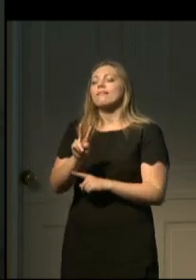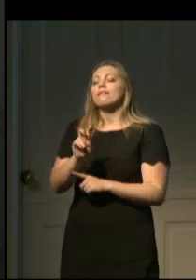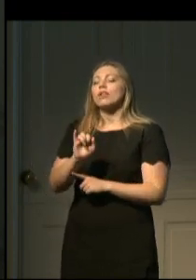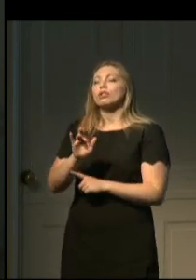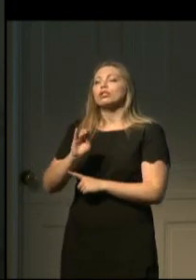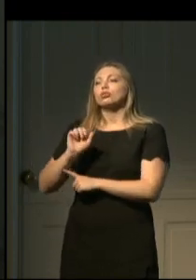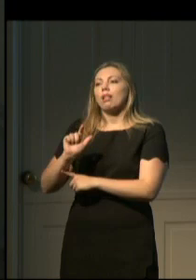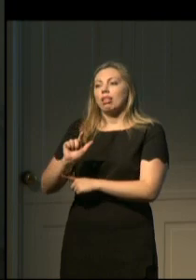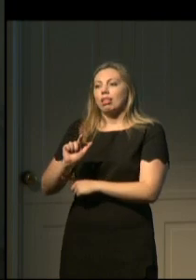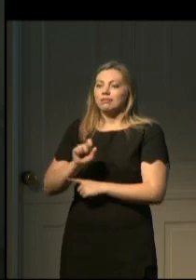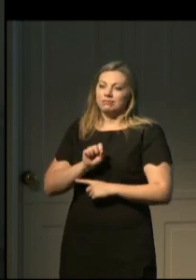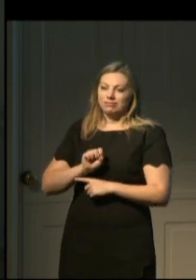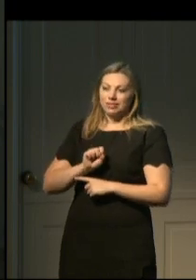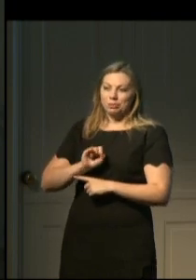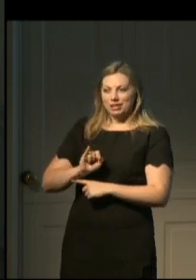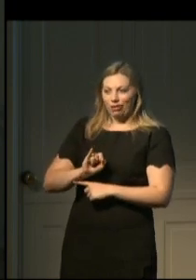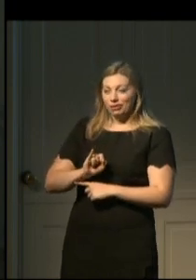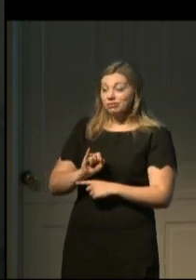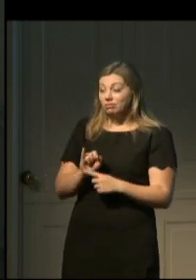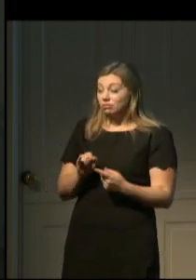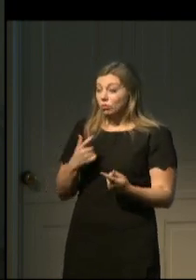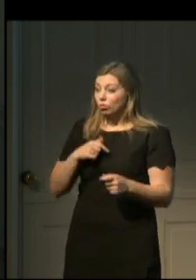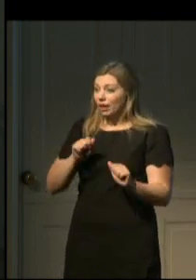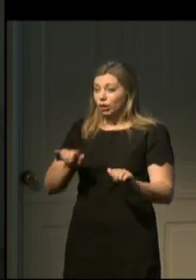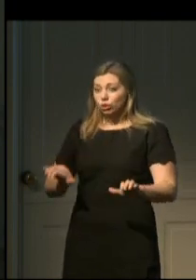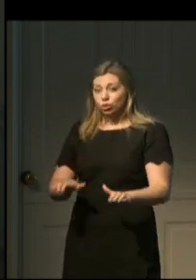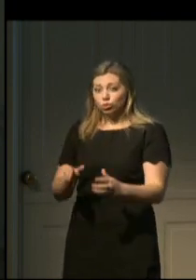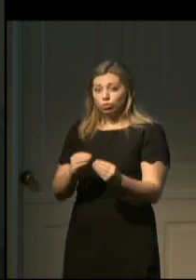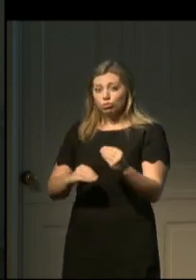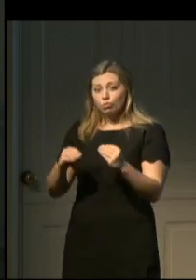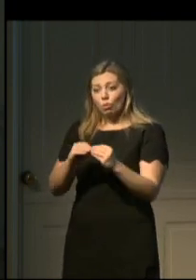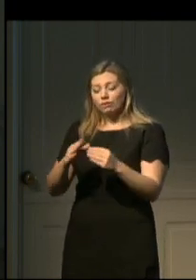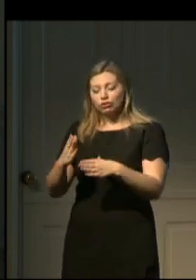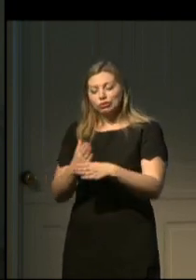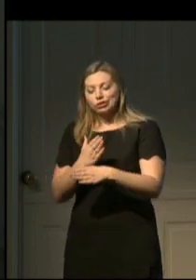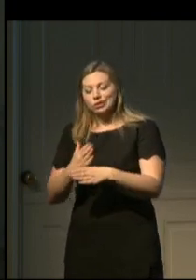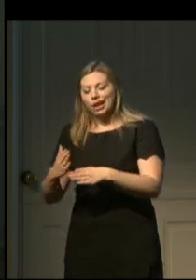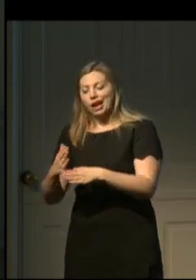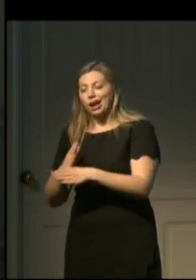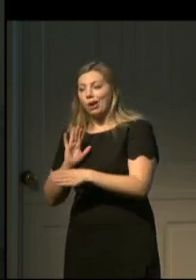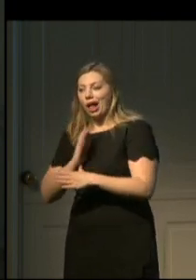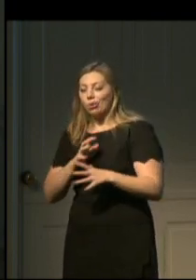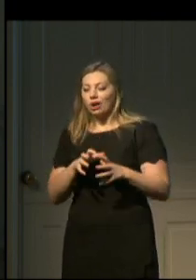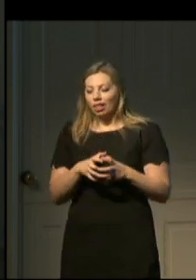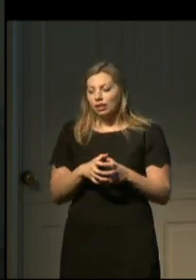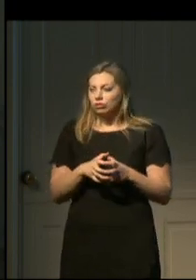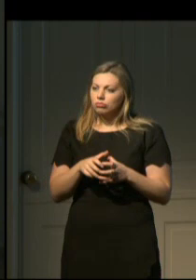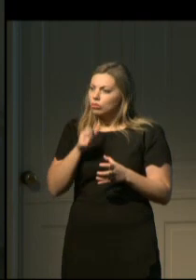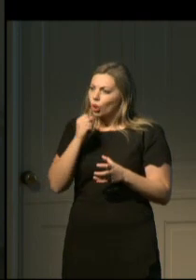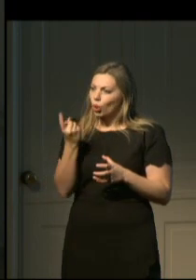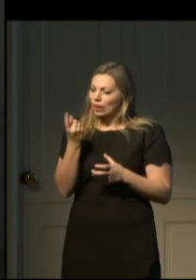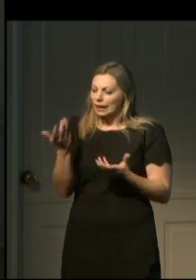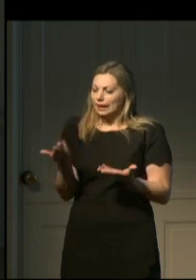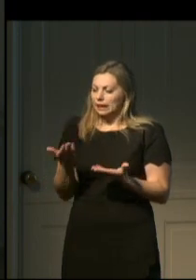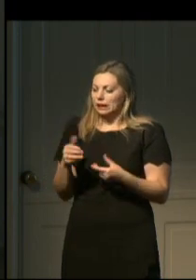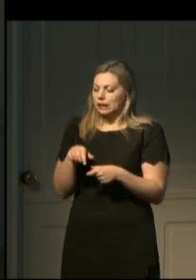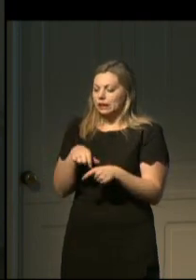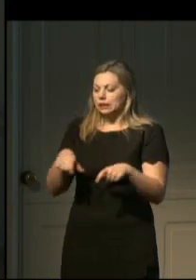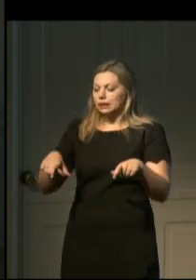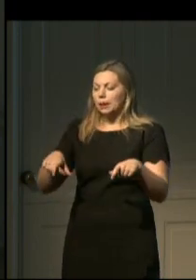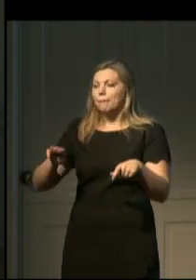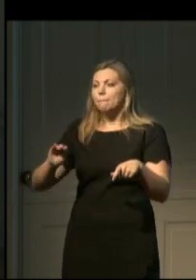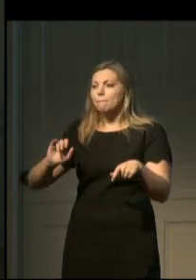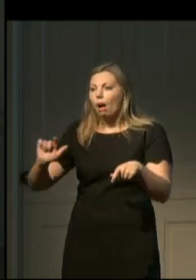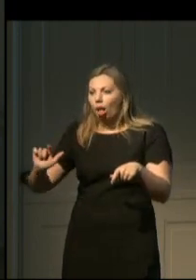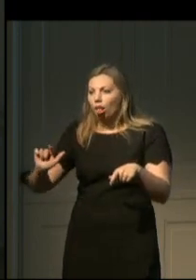and an ability to do even a better job of sharing our collections beyond the mall, beyond the